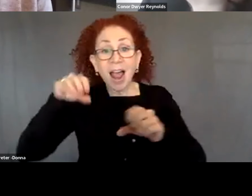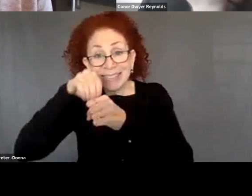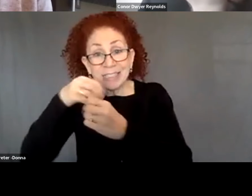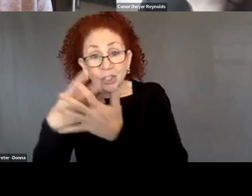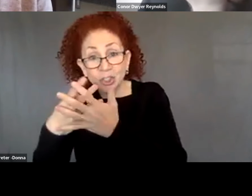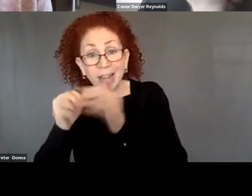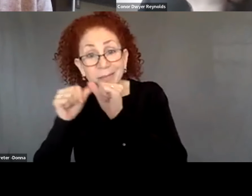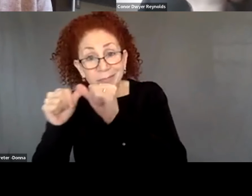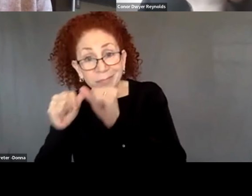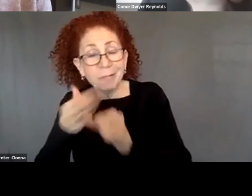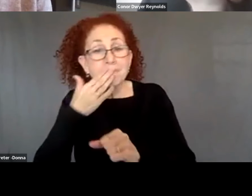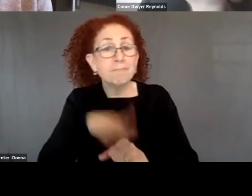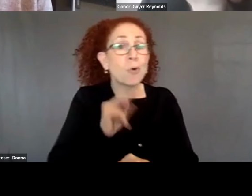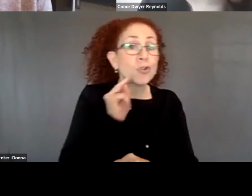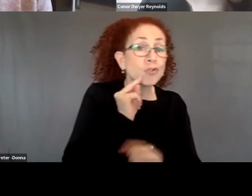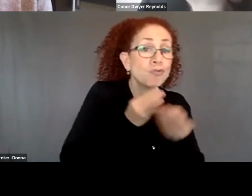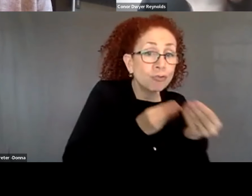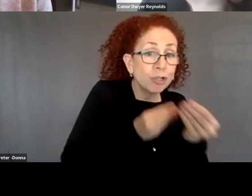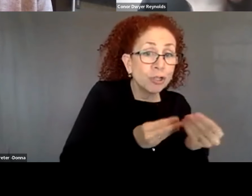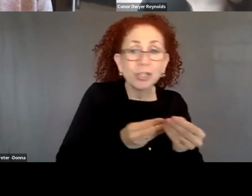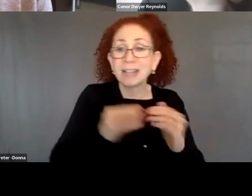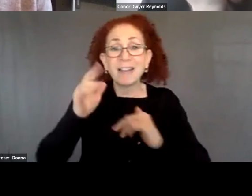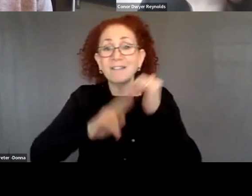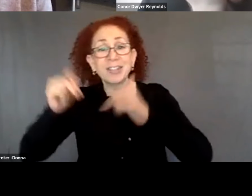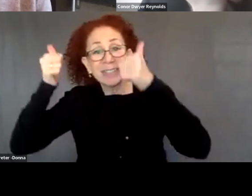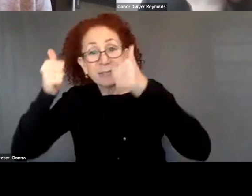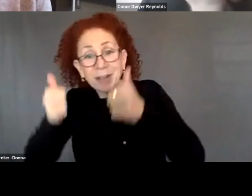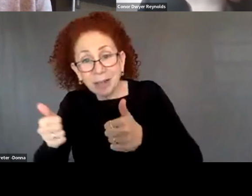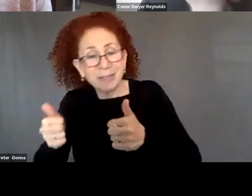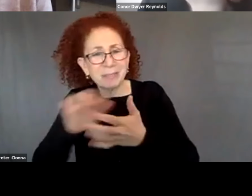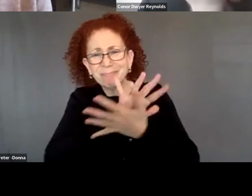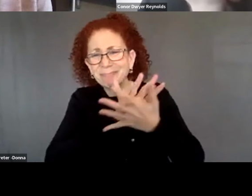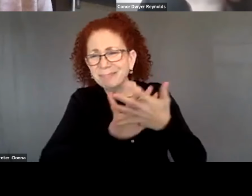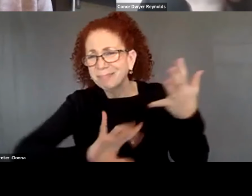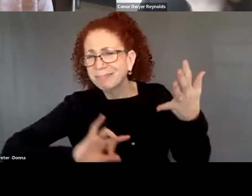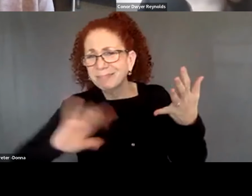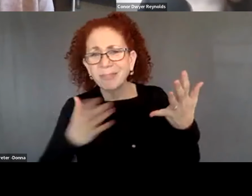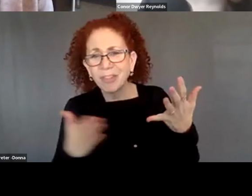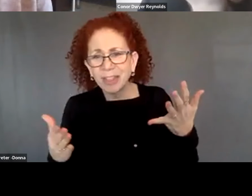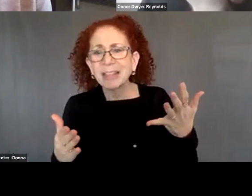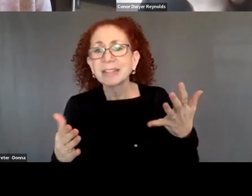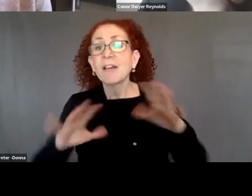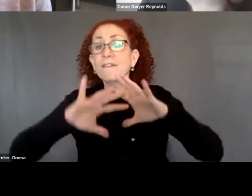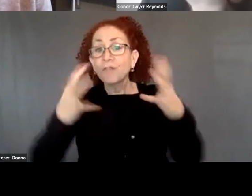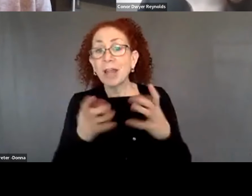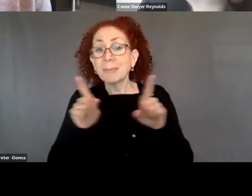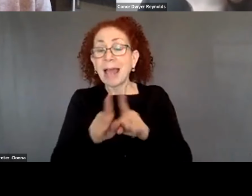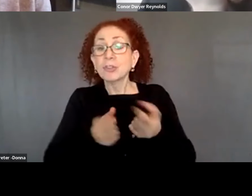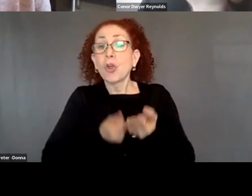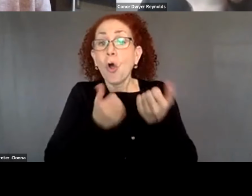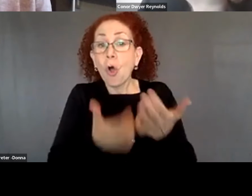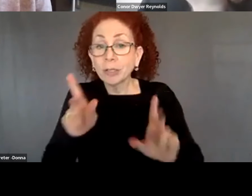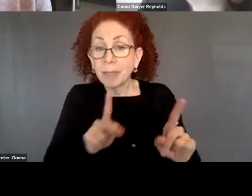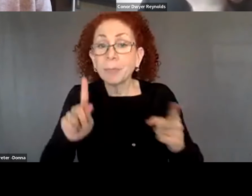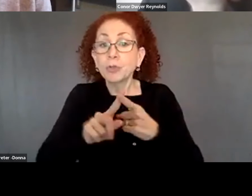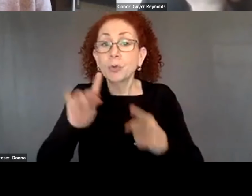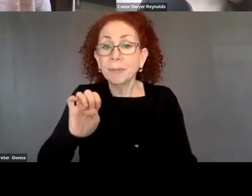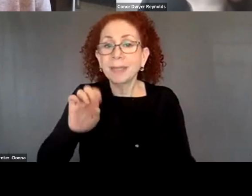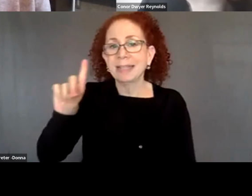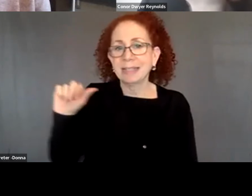poor nutrition, the decrepit facilities, and other harsh conditions, as disabling or